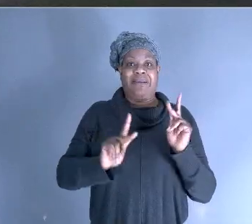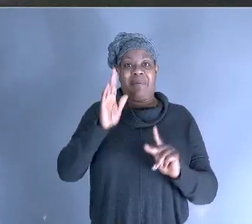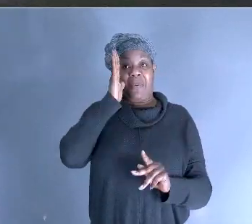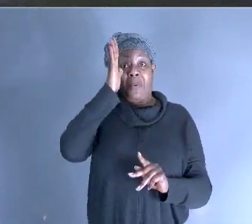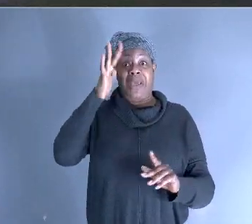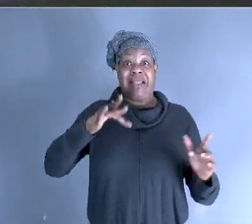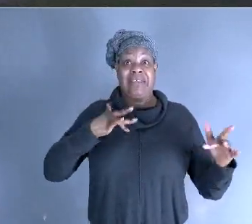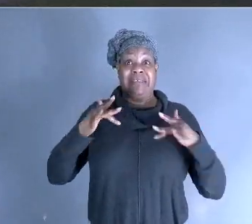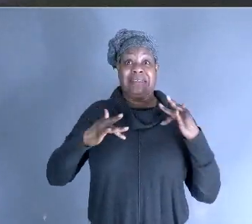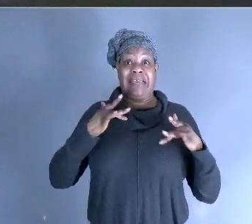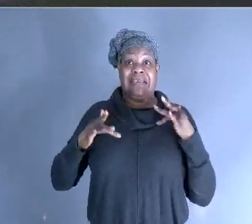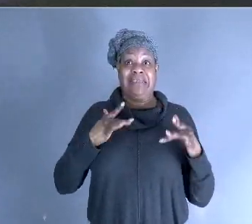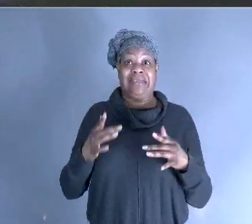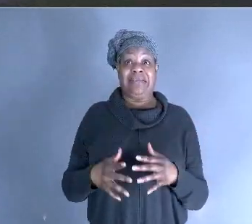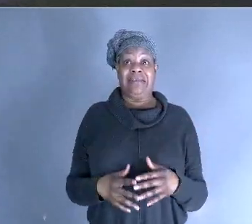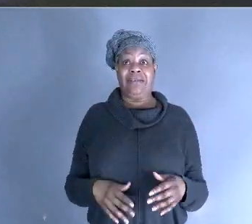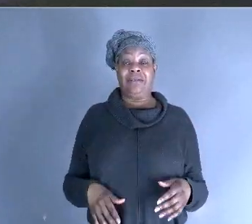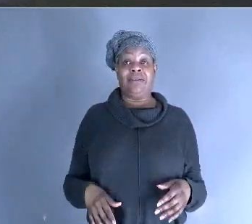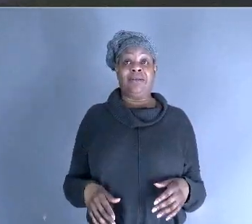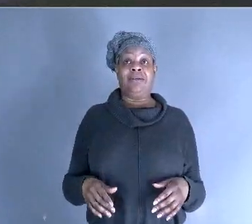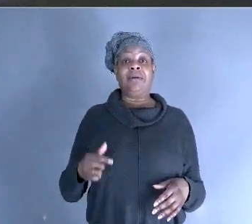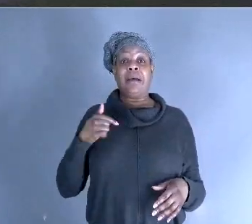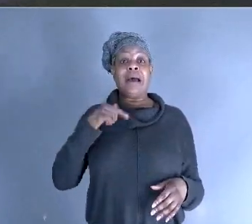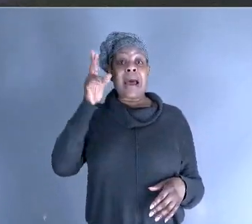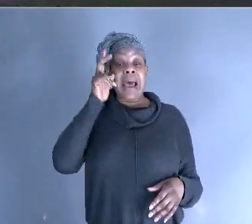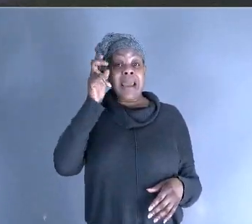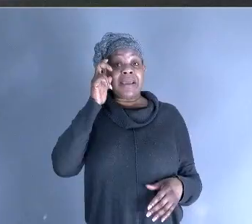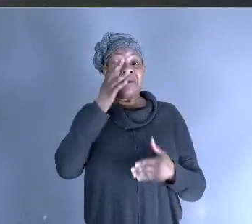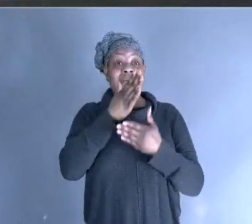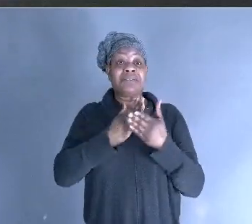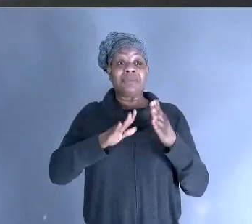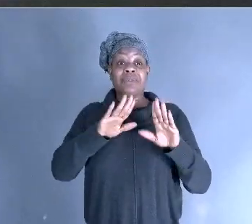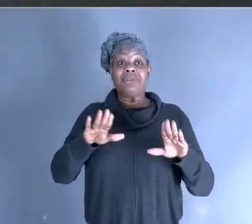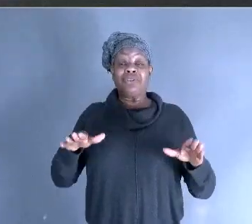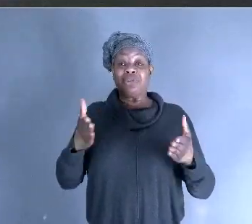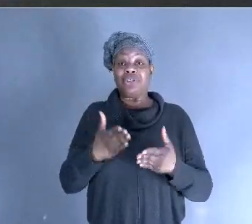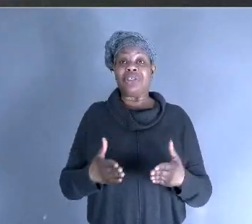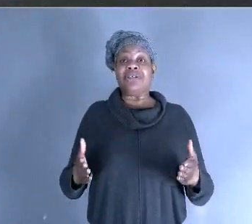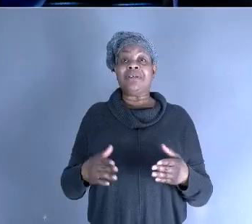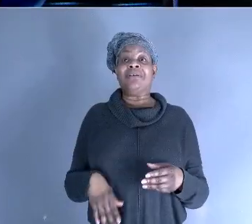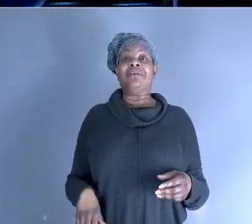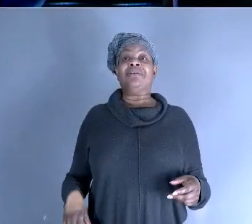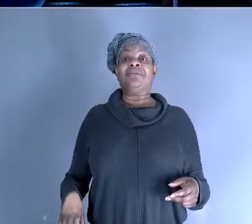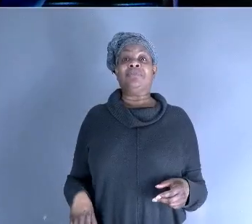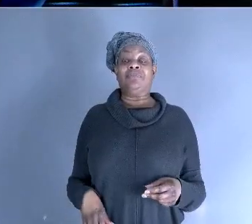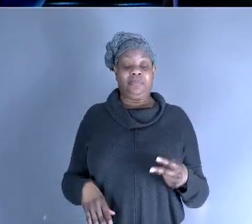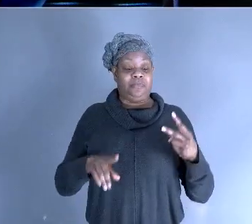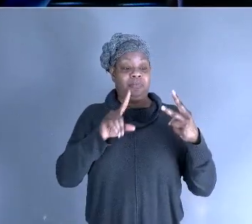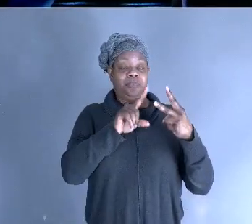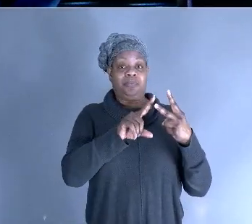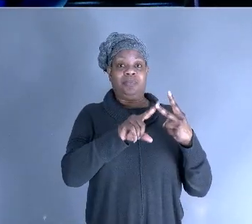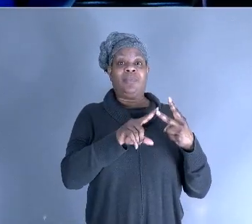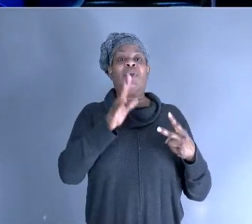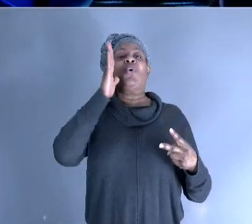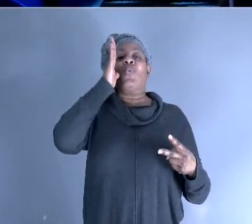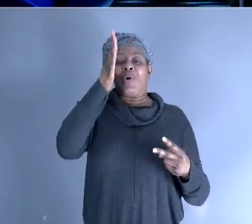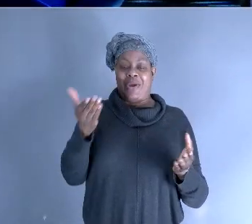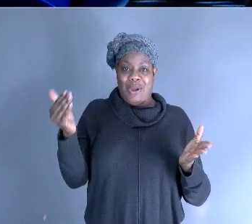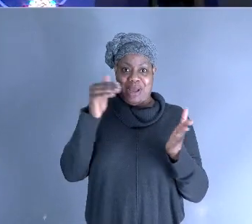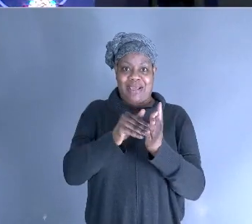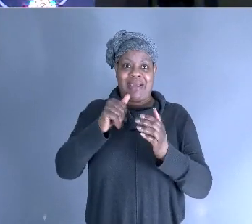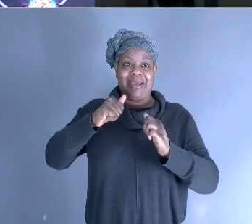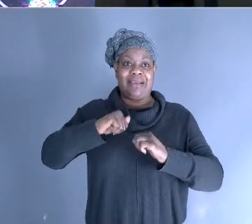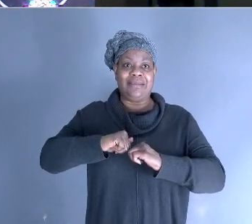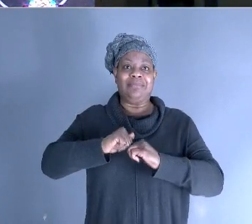because I hear some children in the room but we get an opportunity to relaunch our children's